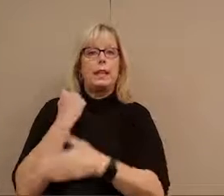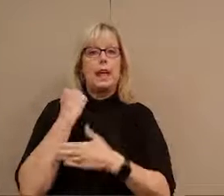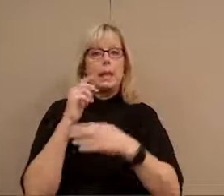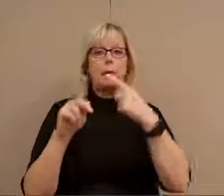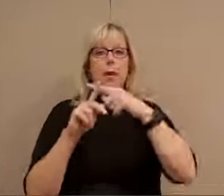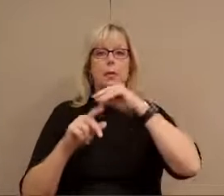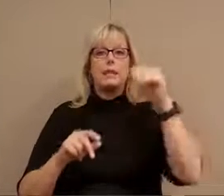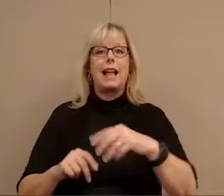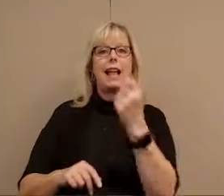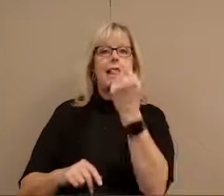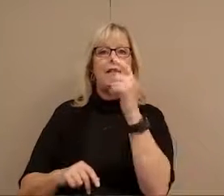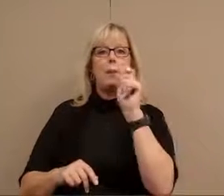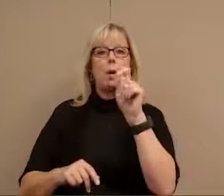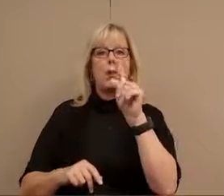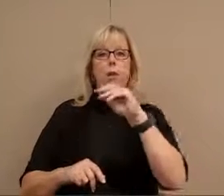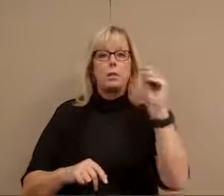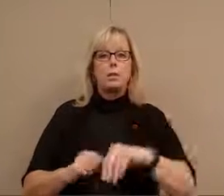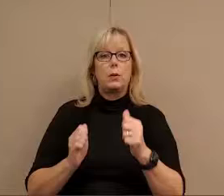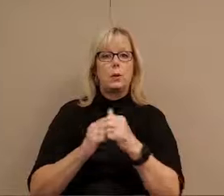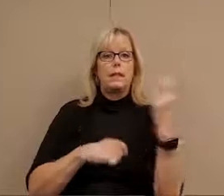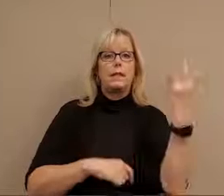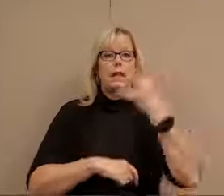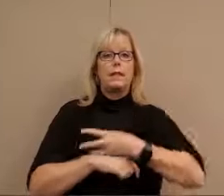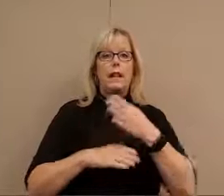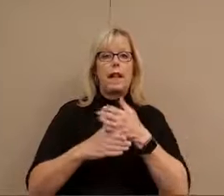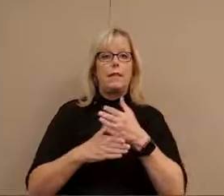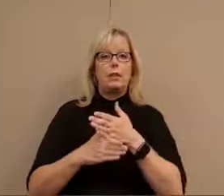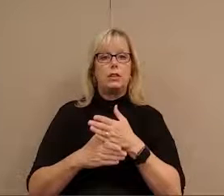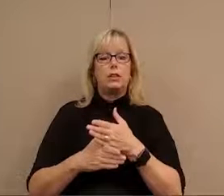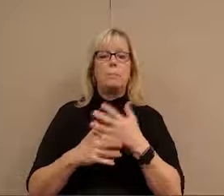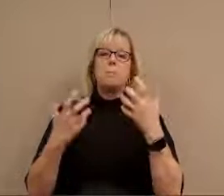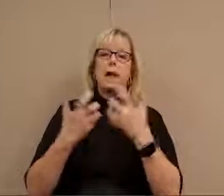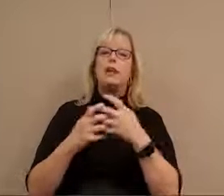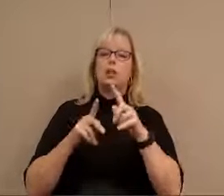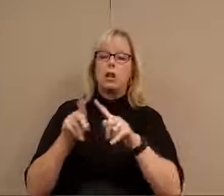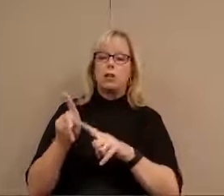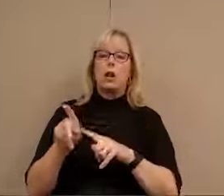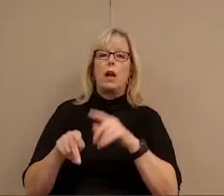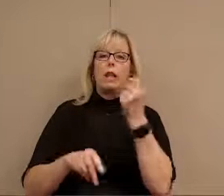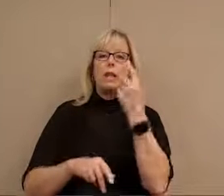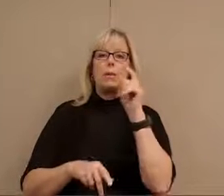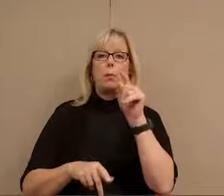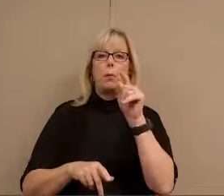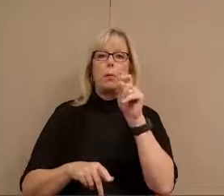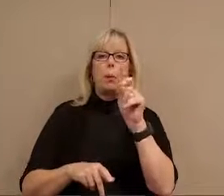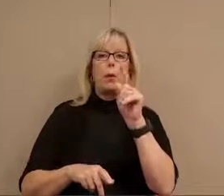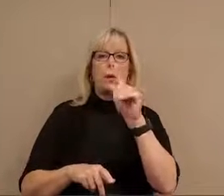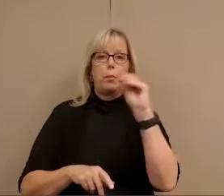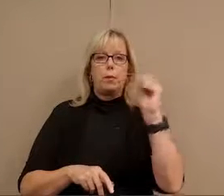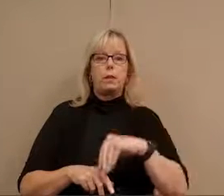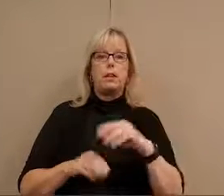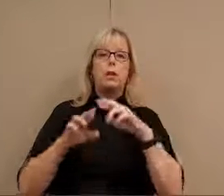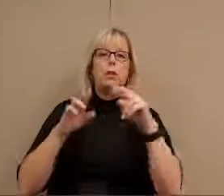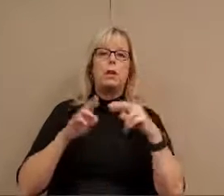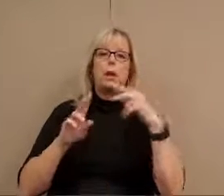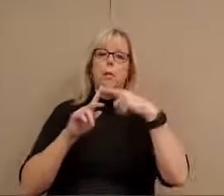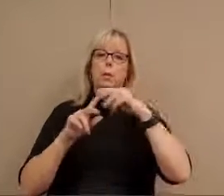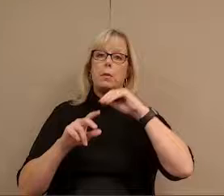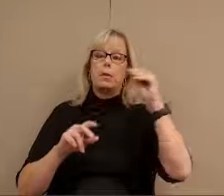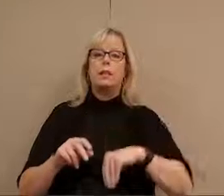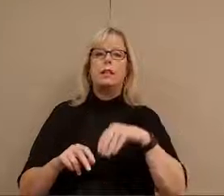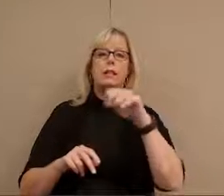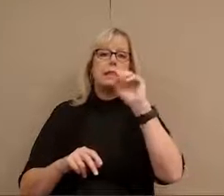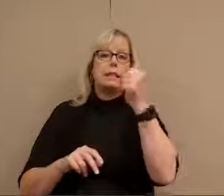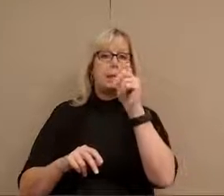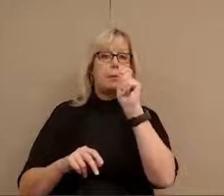is at 11.1%, with the 7-day rolling average match at 11.1%. The regional positivity rate as of August the 15th was